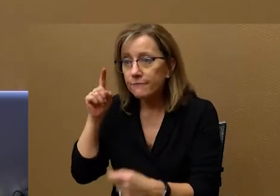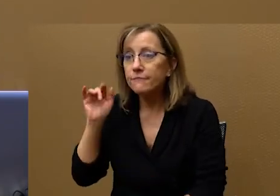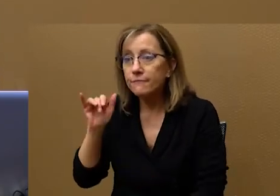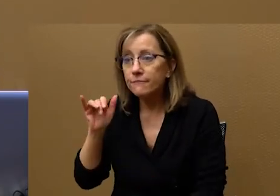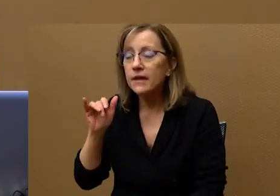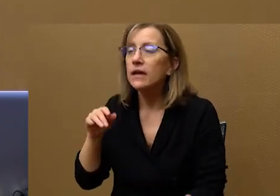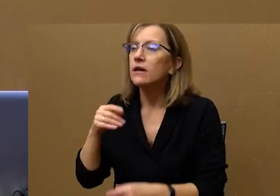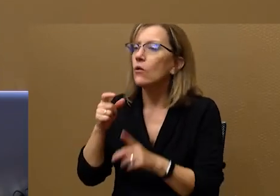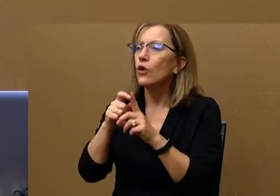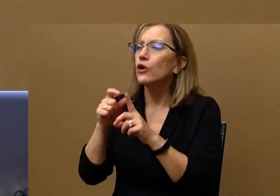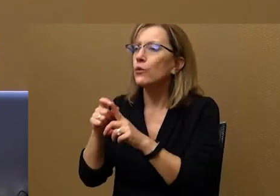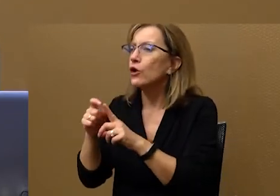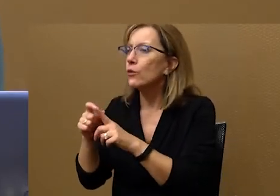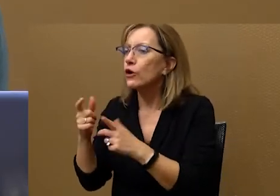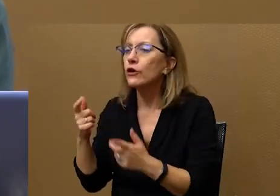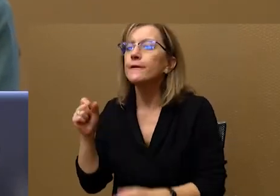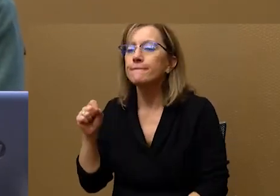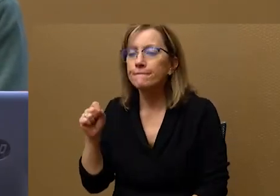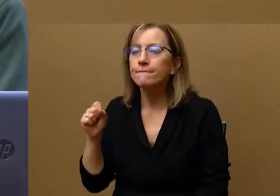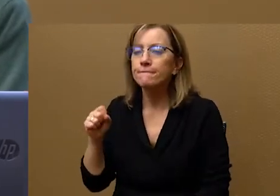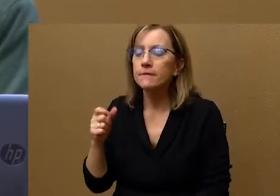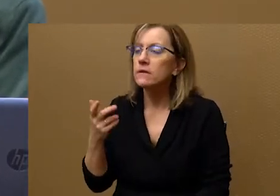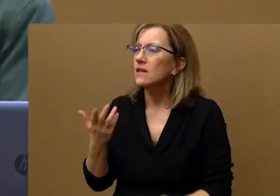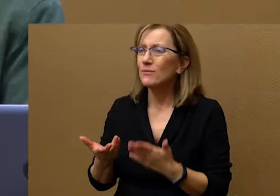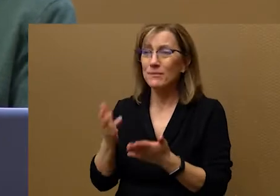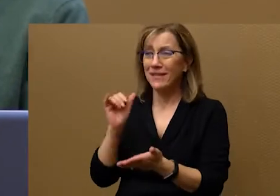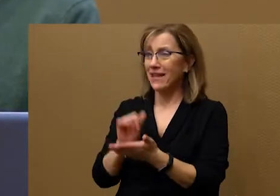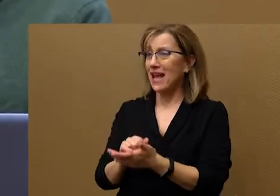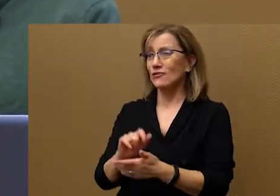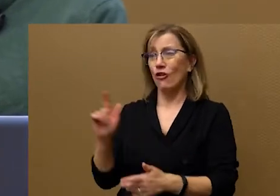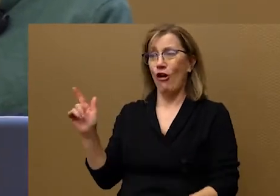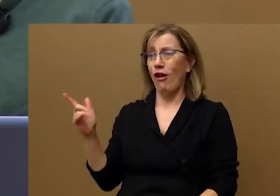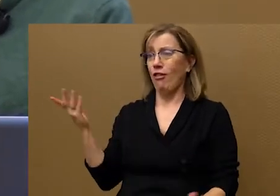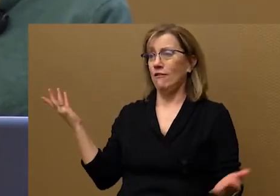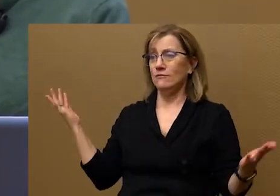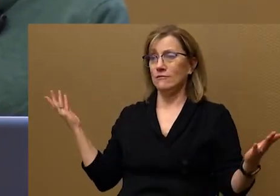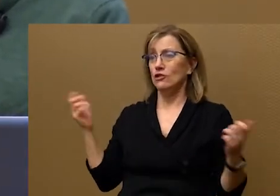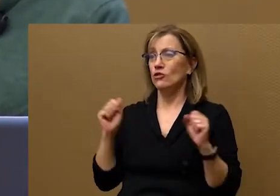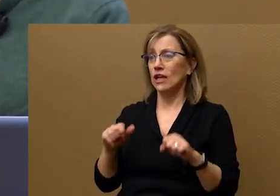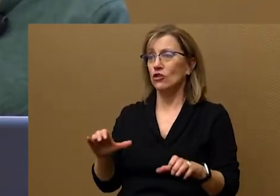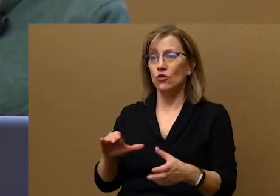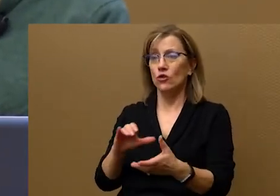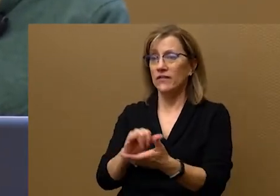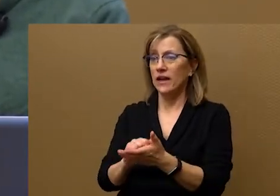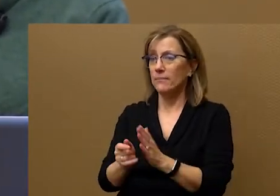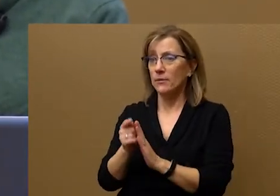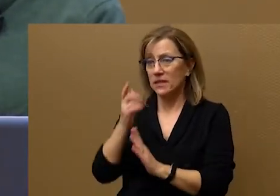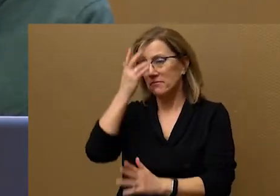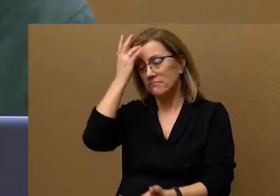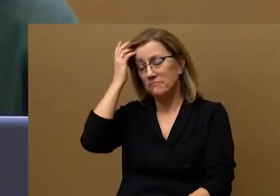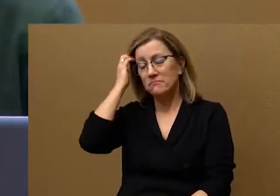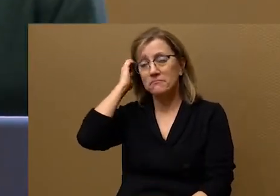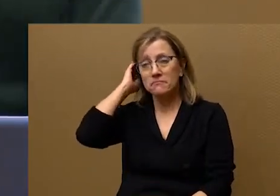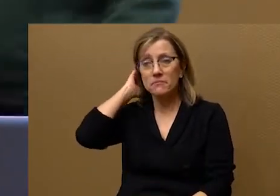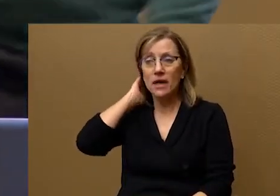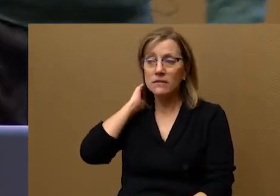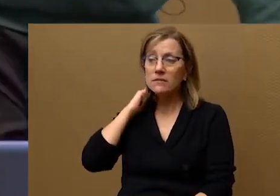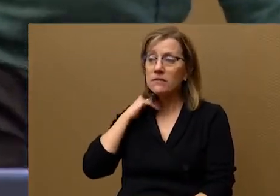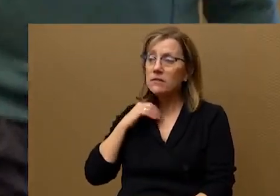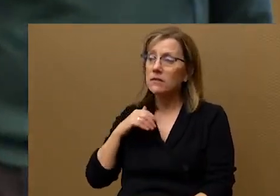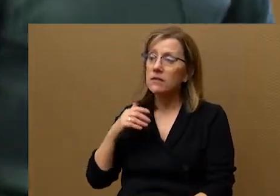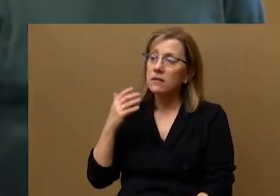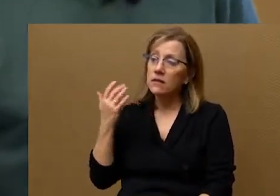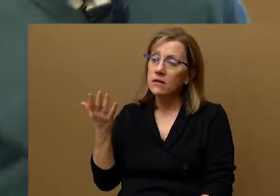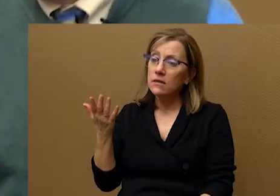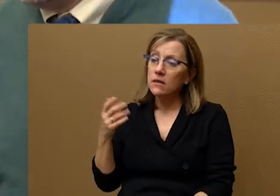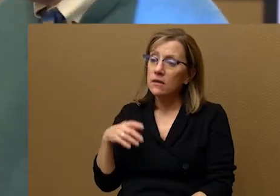present. You try to give words to it. And that may be all you can do right now. But let's